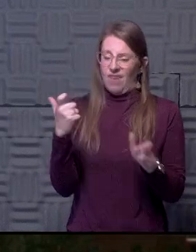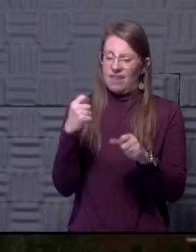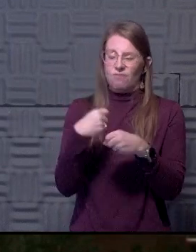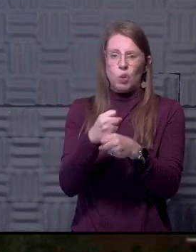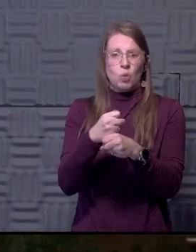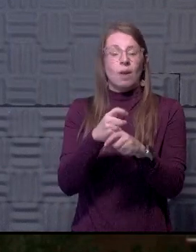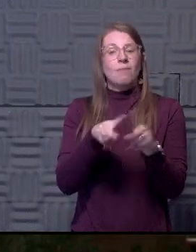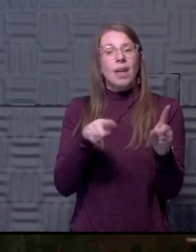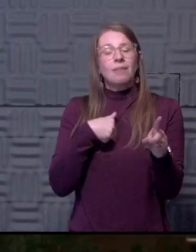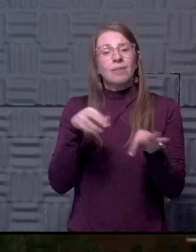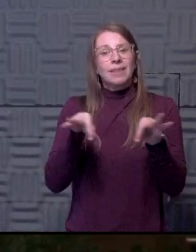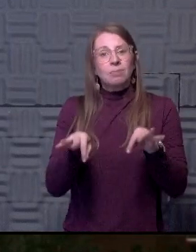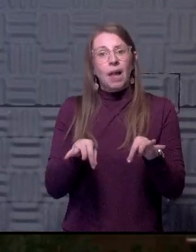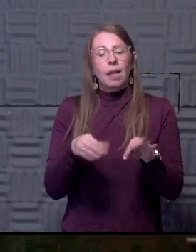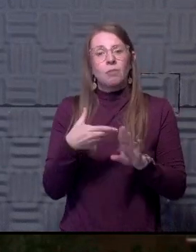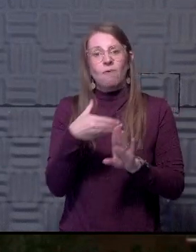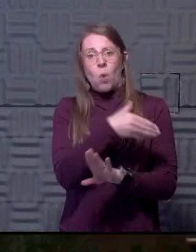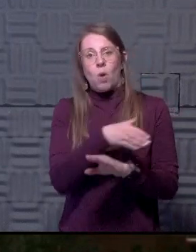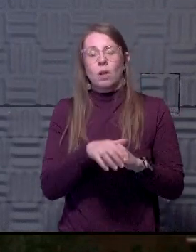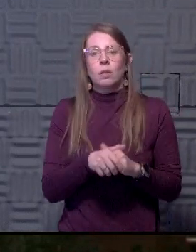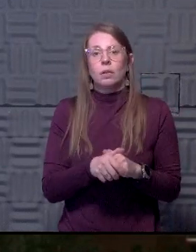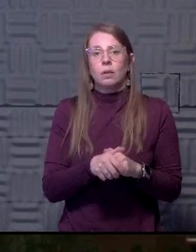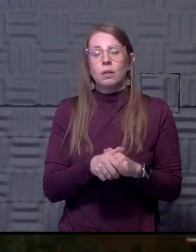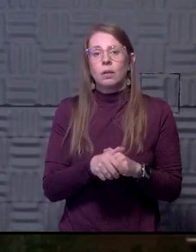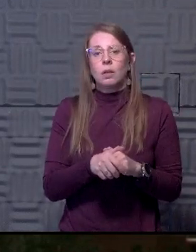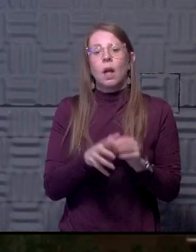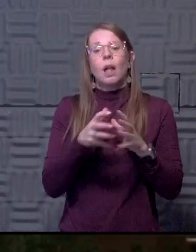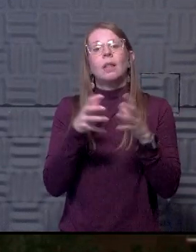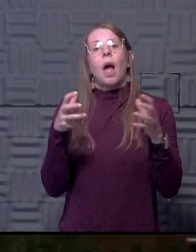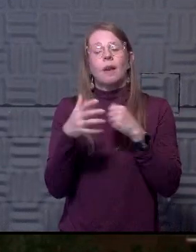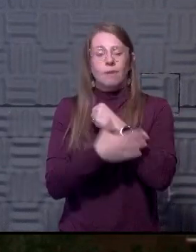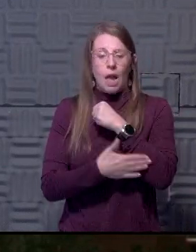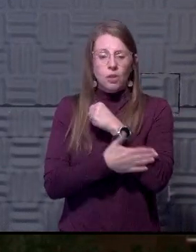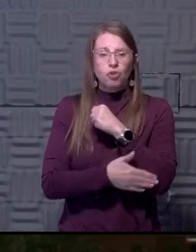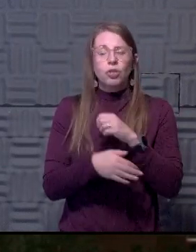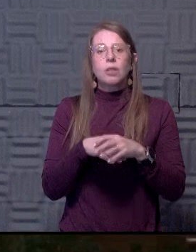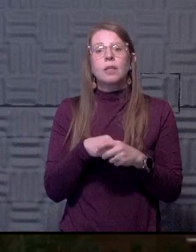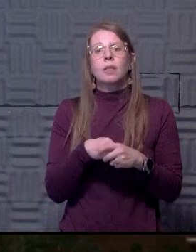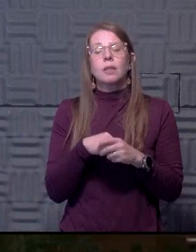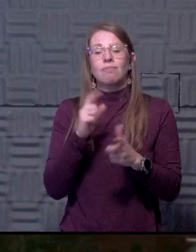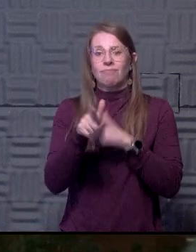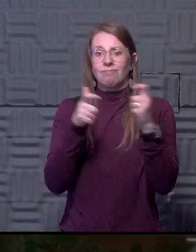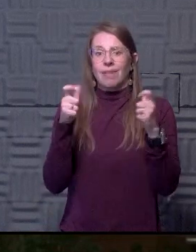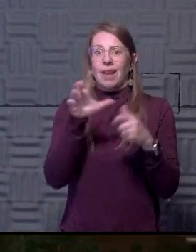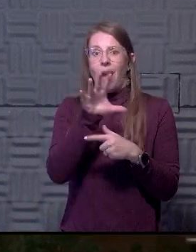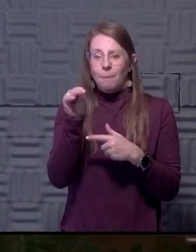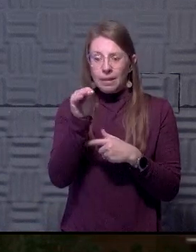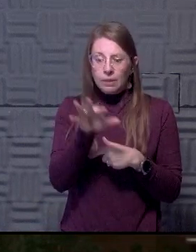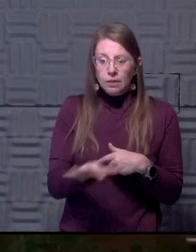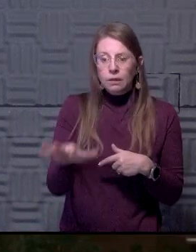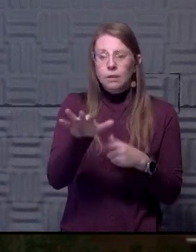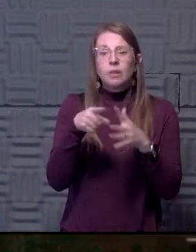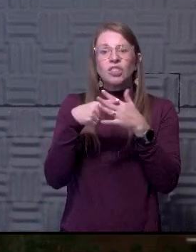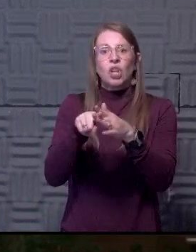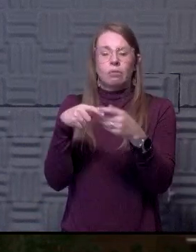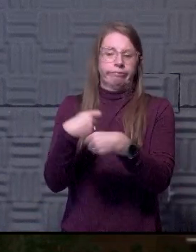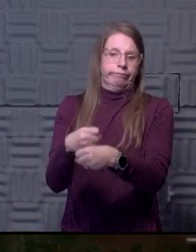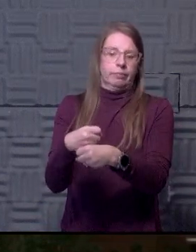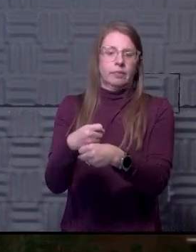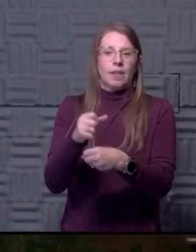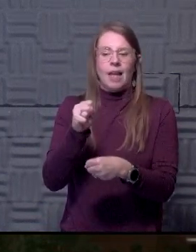I explained, there's been a lot of countries and a lot of big companies that have started producing